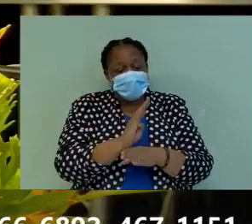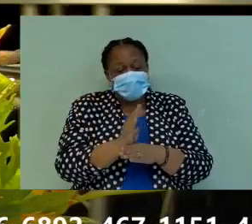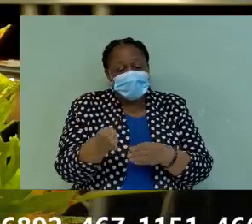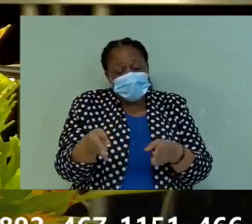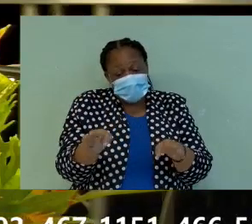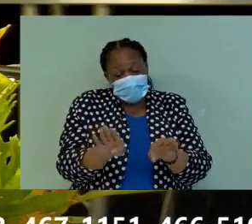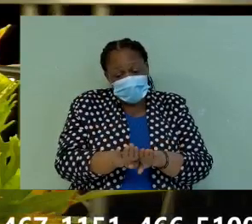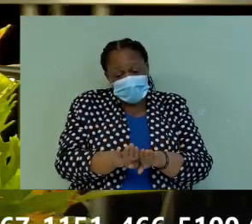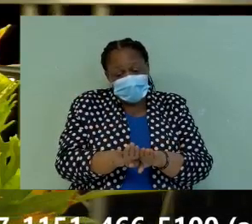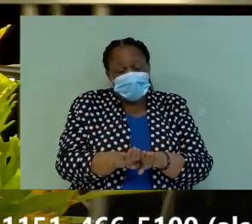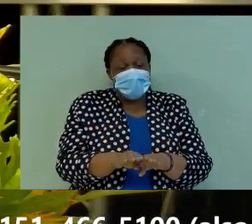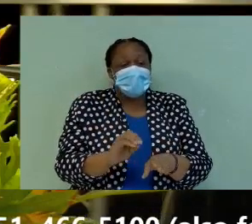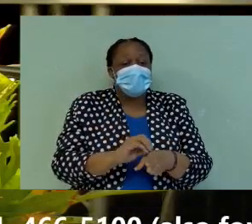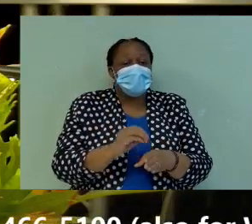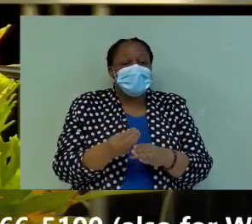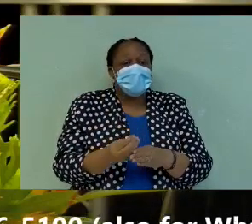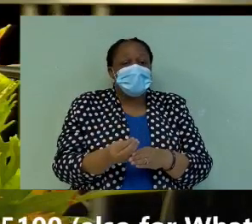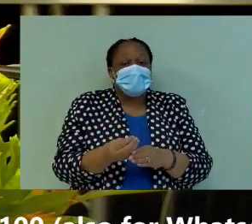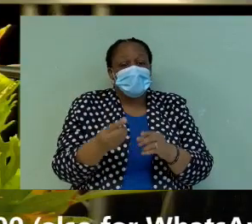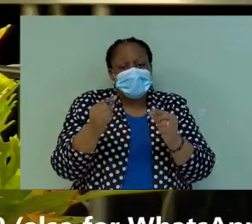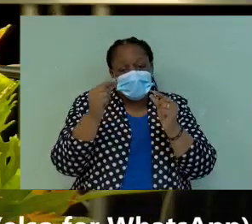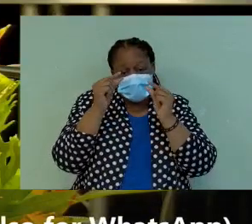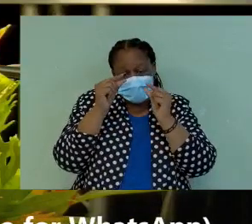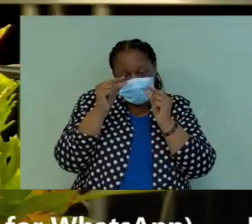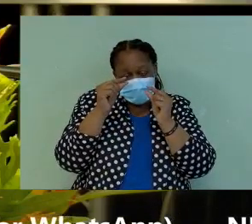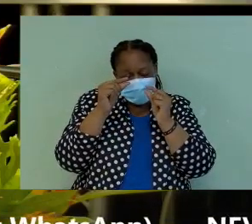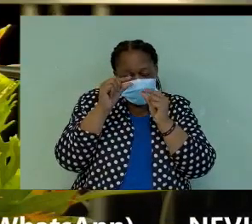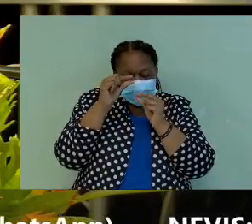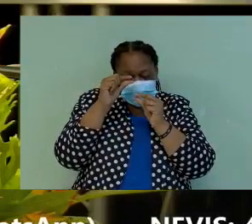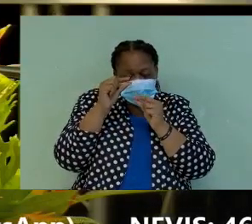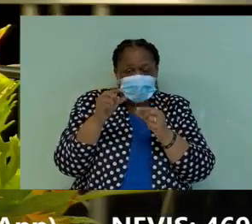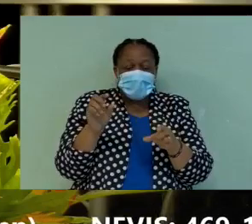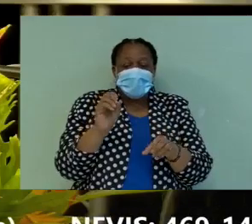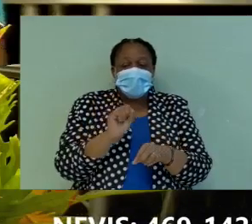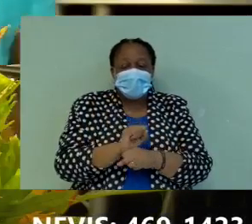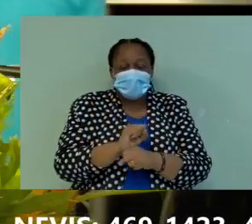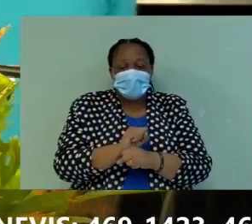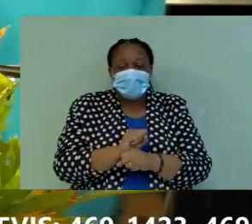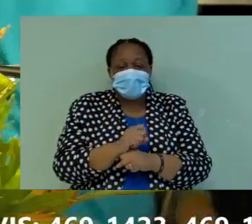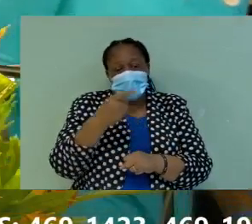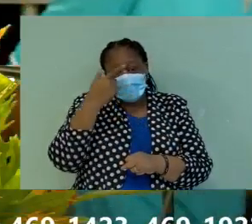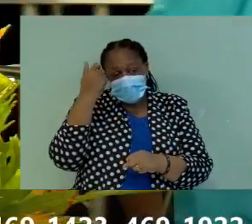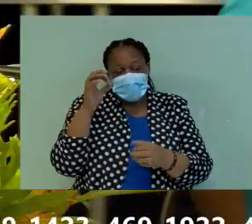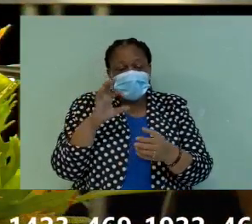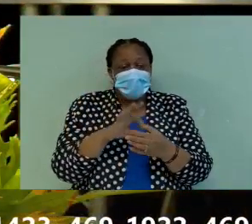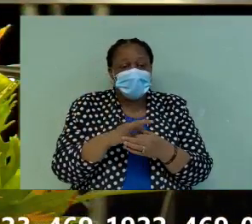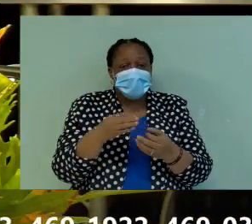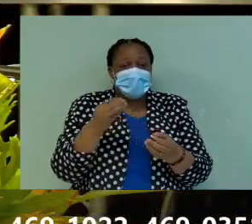So we have those applications and we'll be dealing with them as time goes along. Thank you.